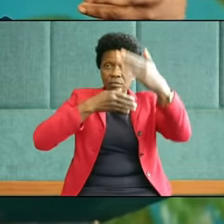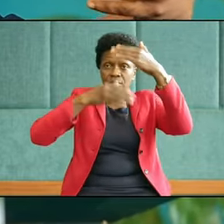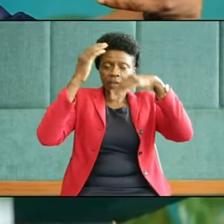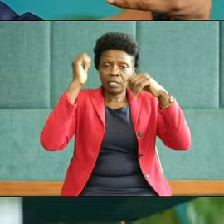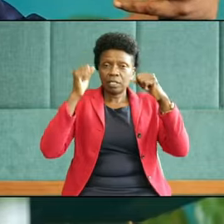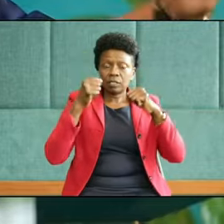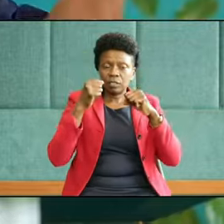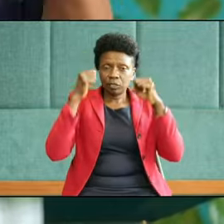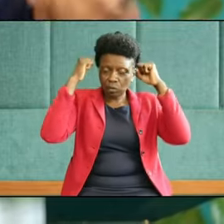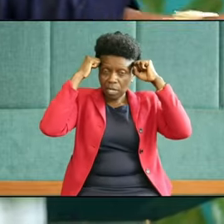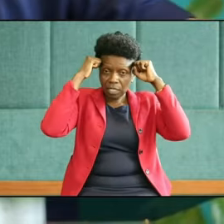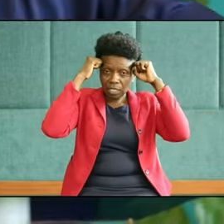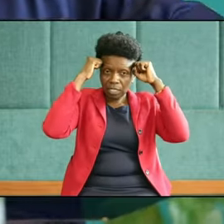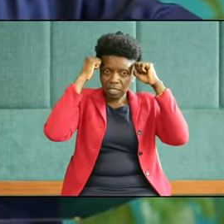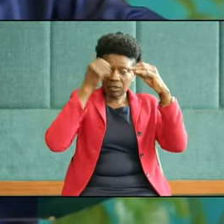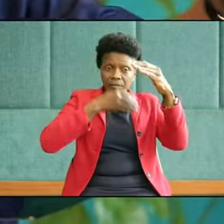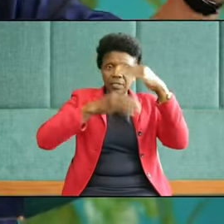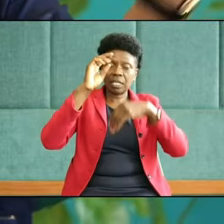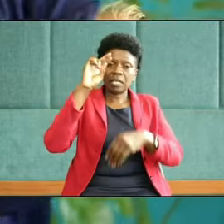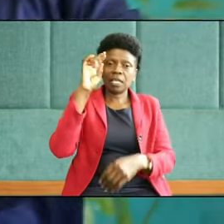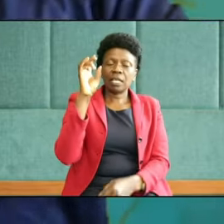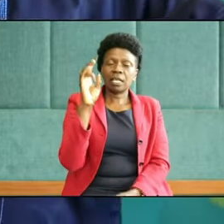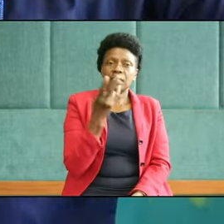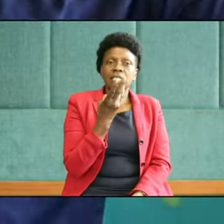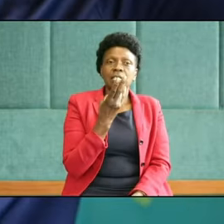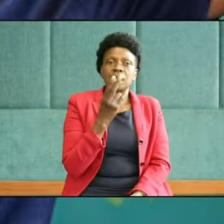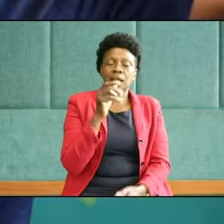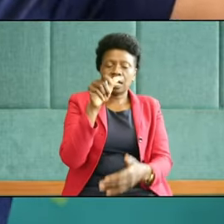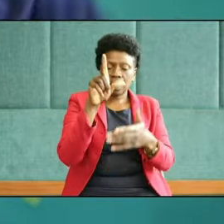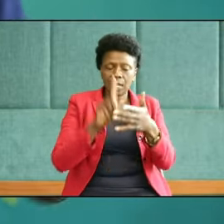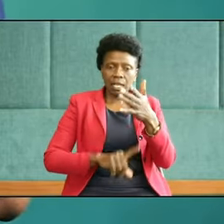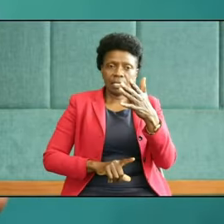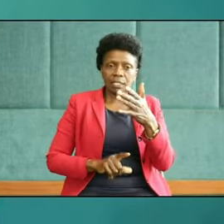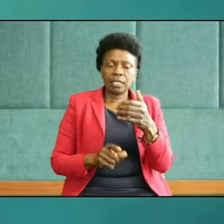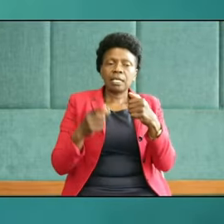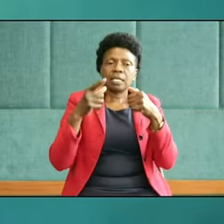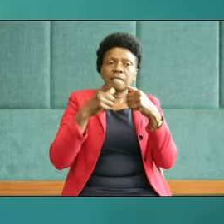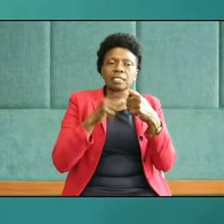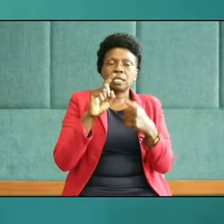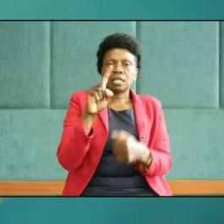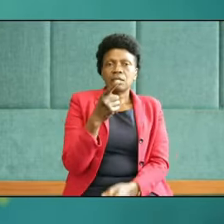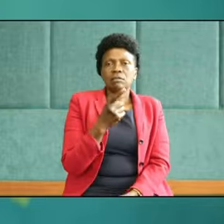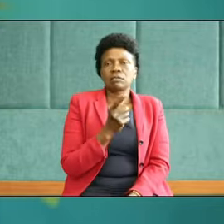the universities. SDA, less than 60,000.